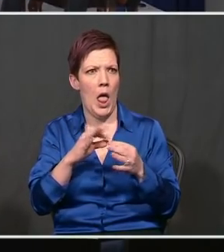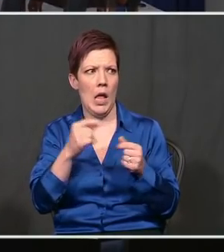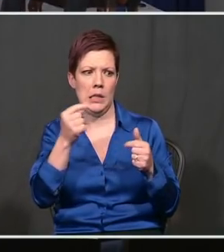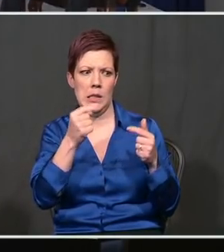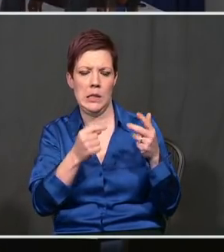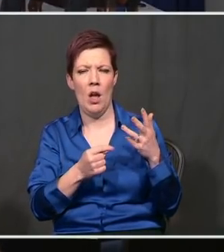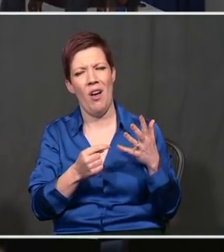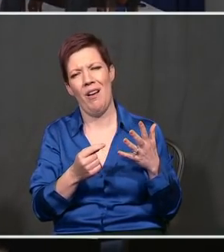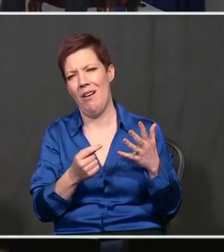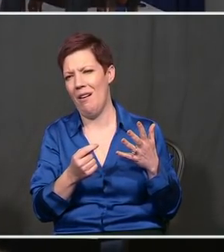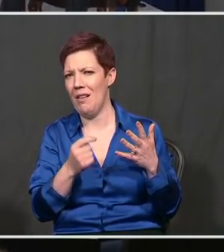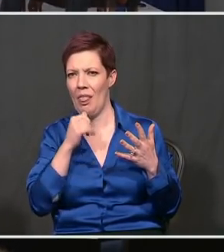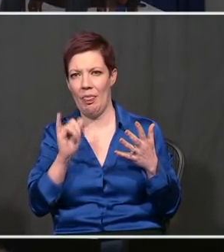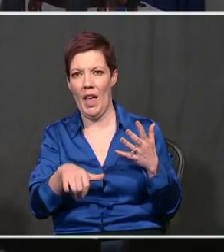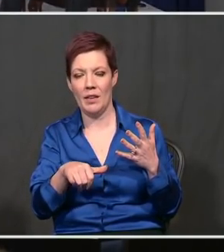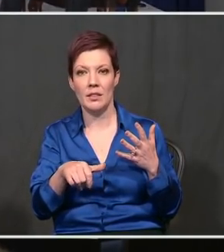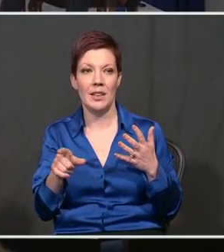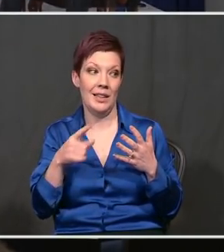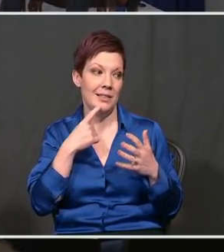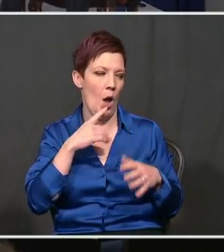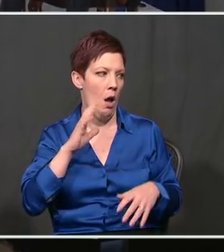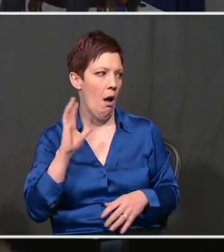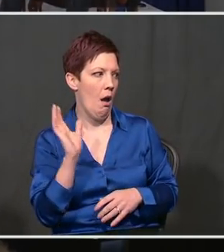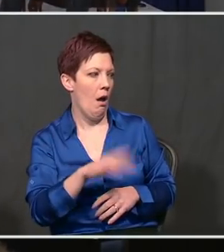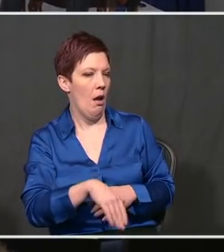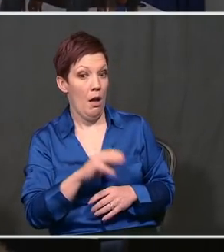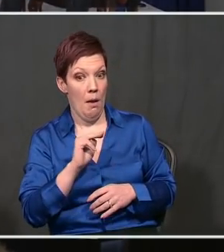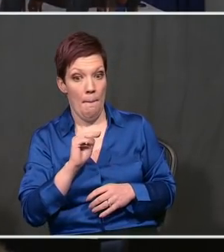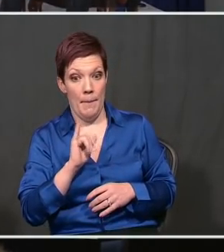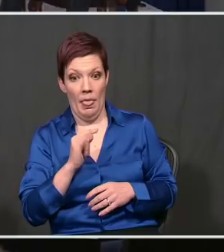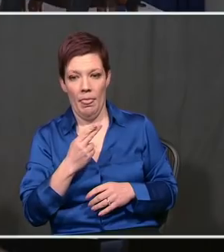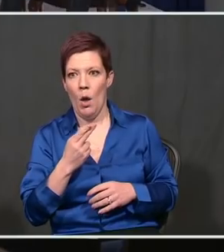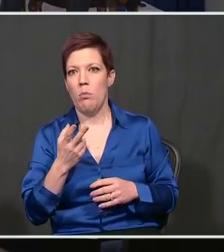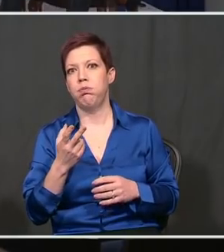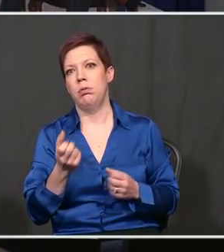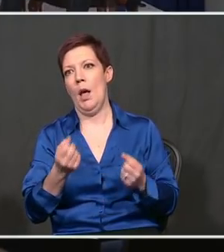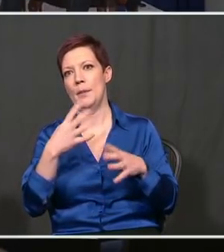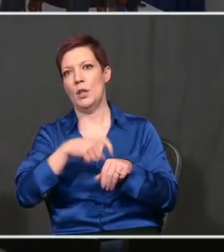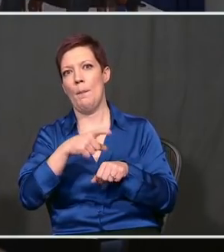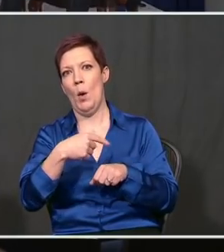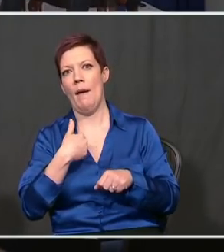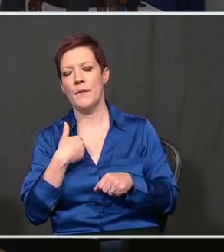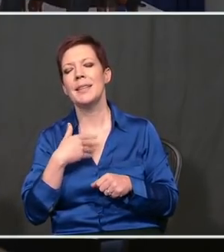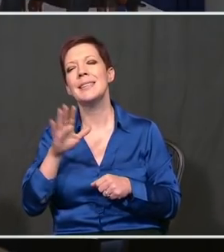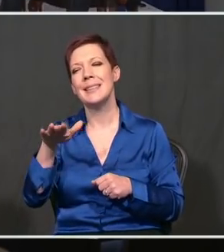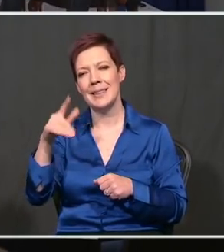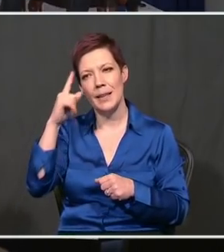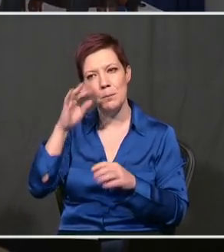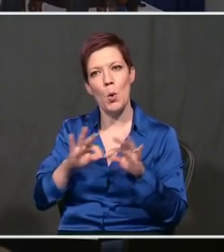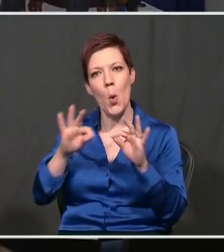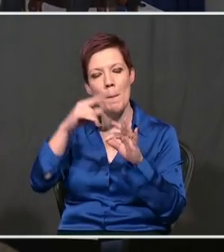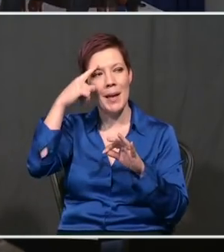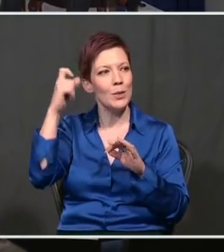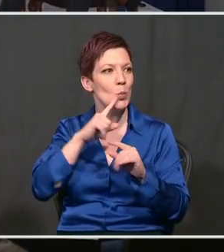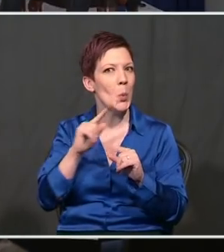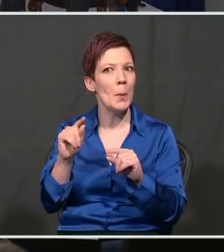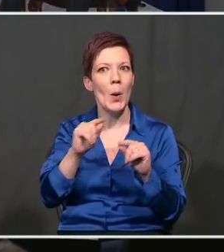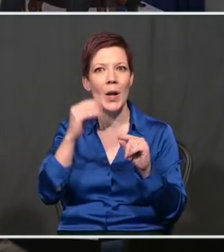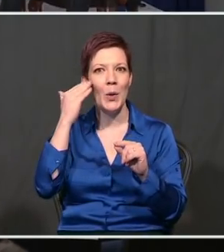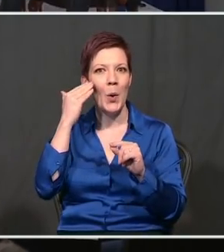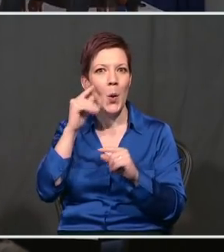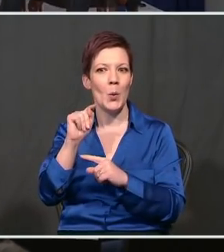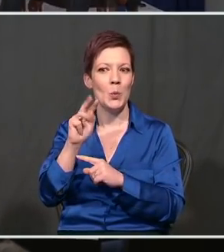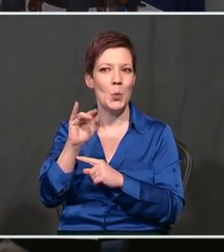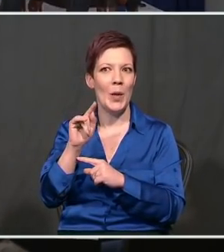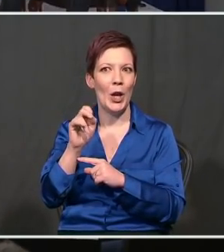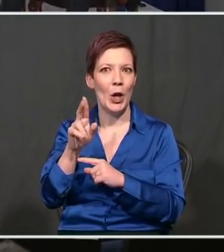about 5 minutes left. But myths to bust, because I think it's very important, because the rumor mills get out there. You know, the Twitter machine is